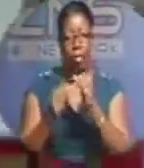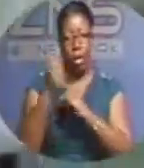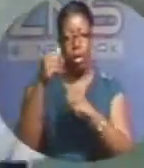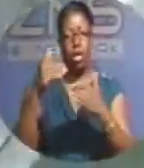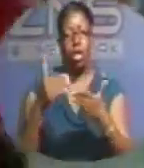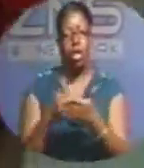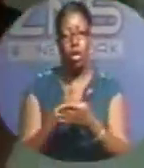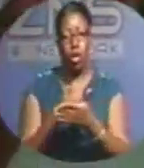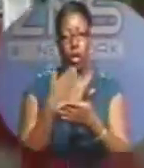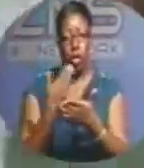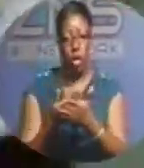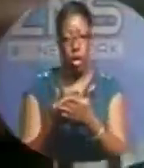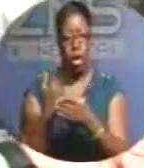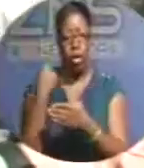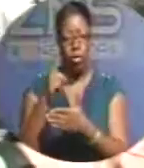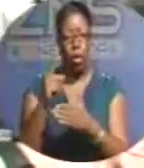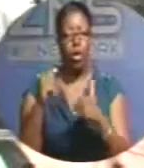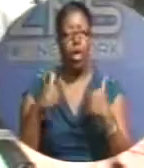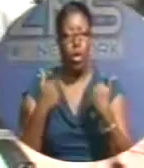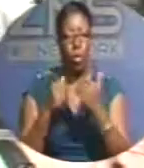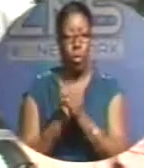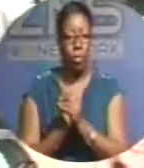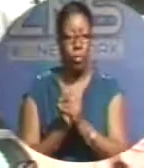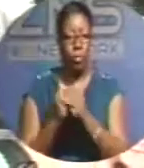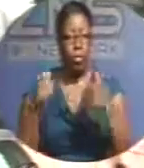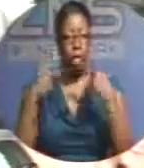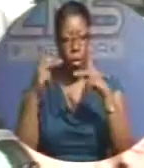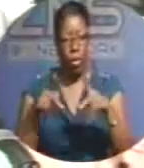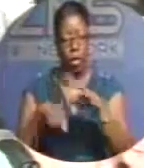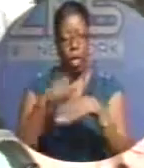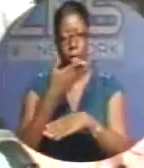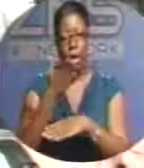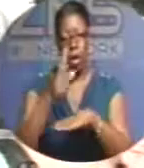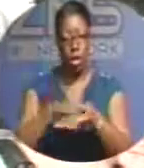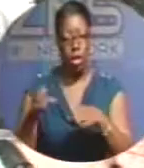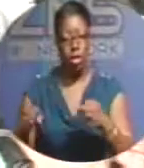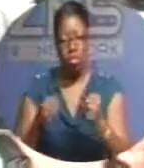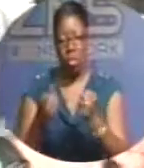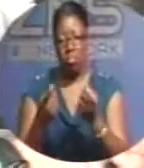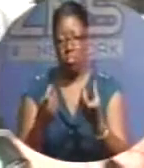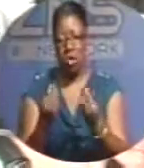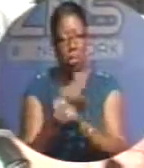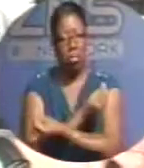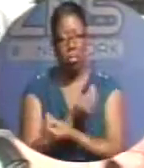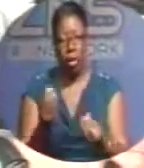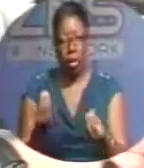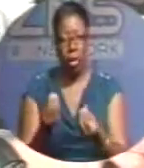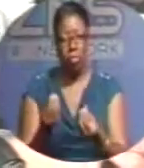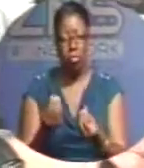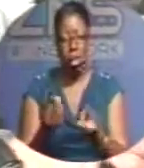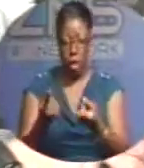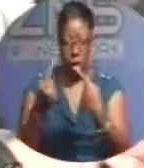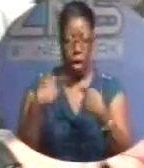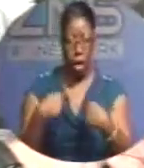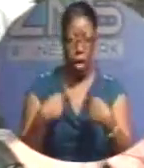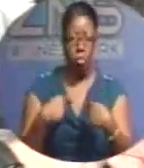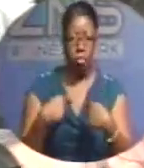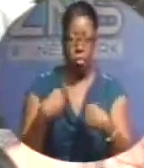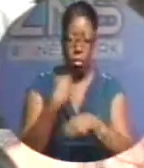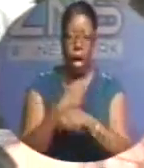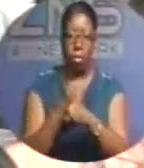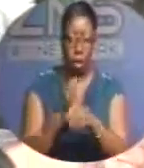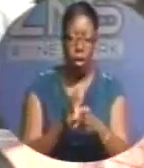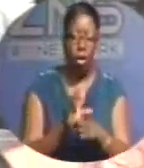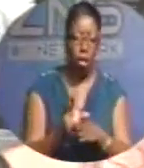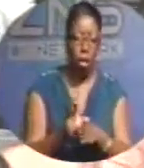youth. The young persons out there who out on the street doing nothing can come in and make a career,